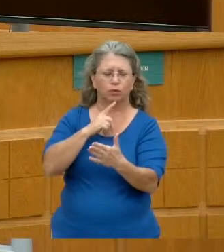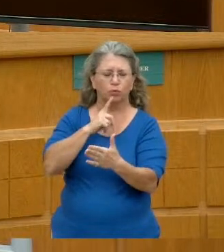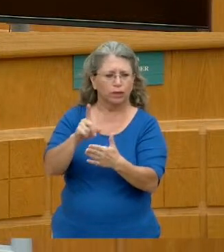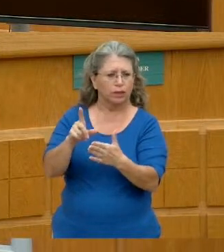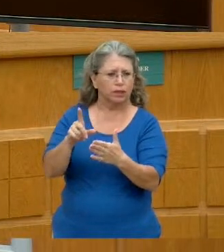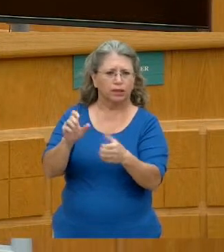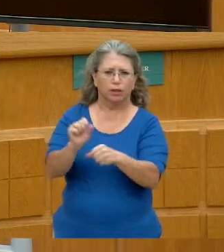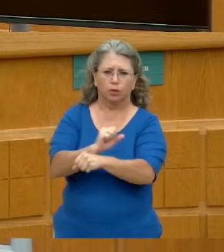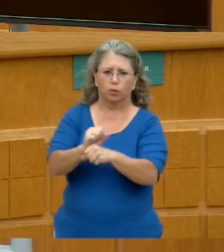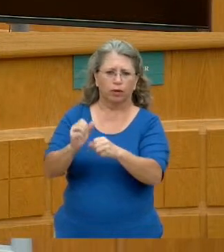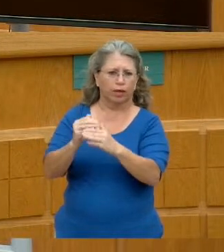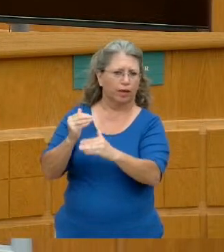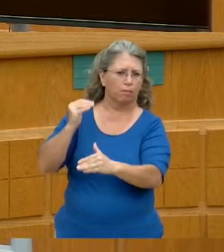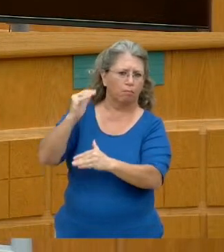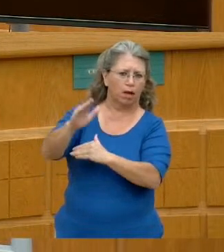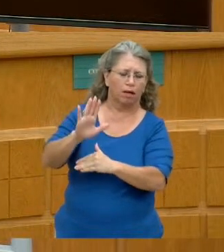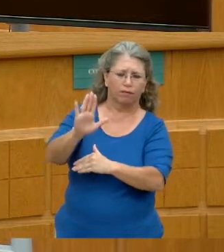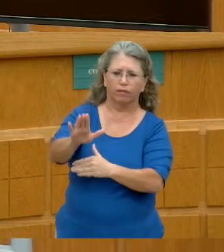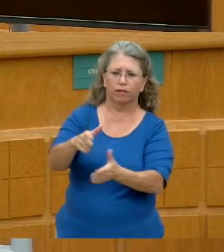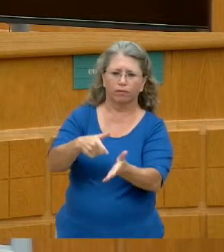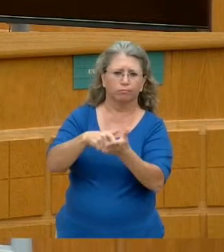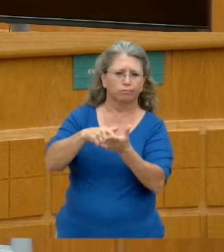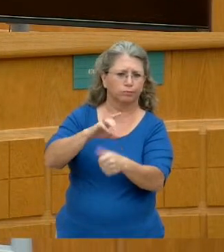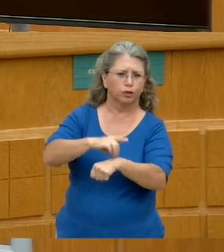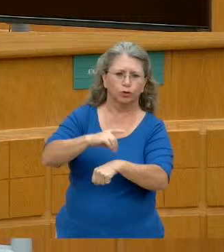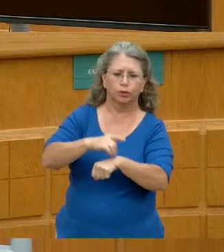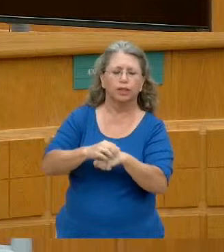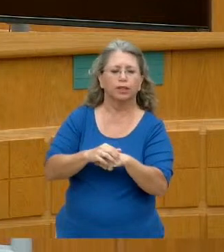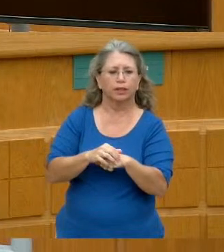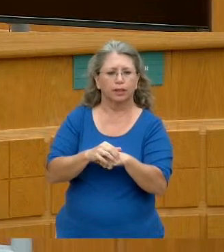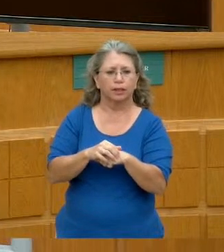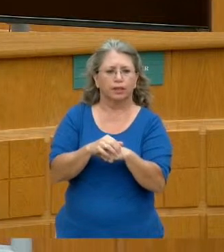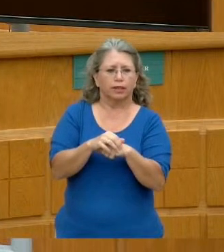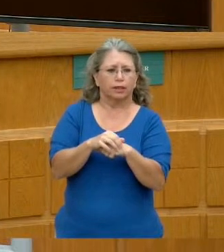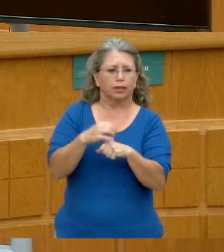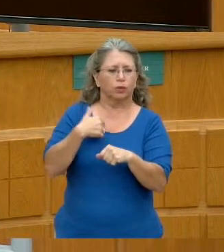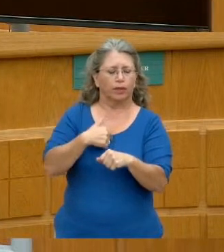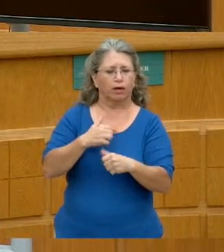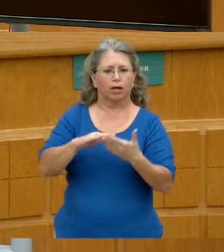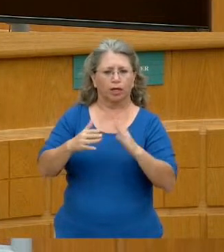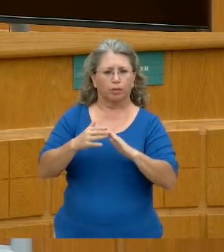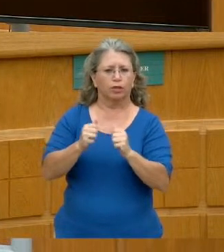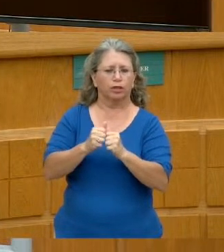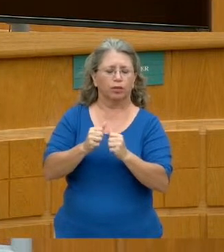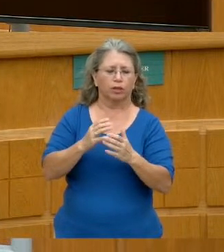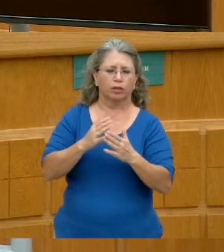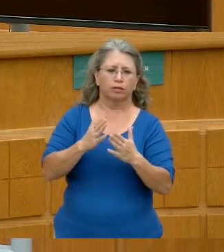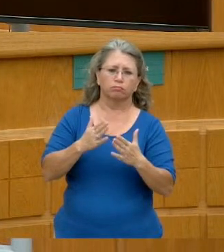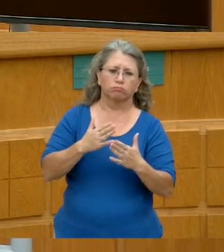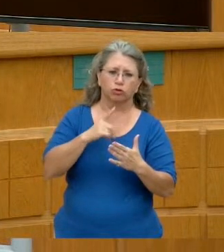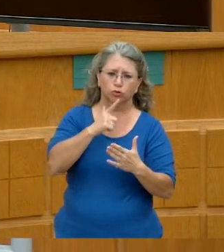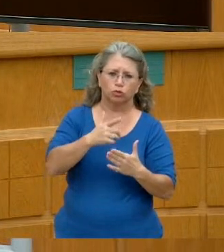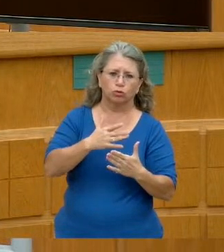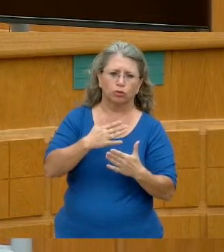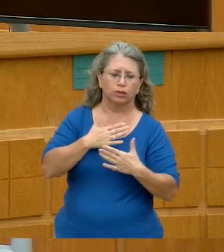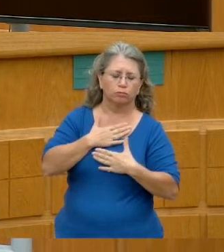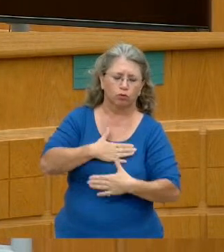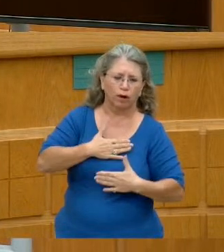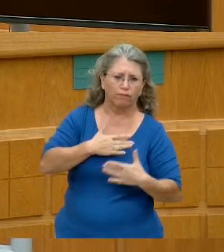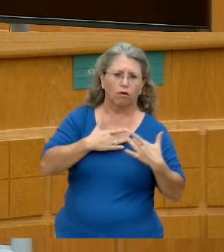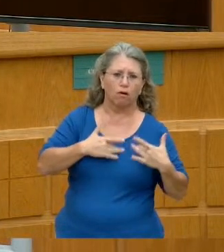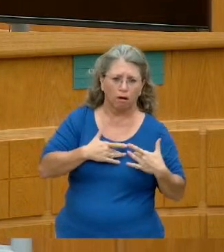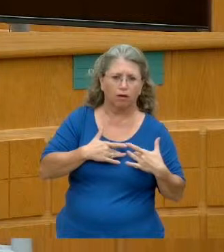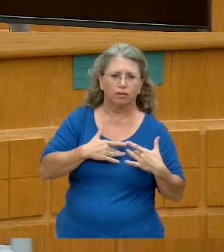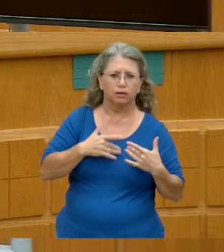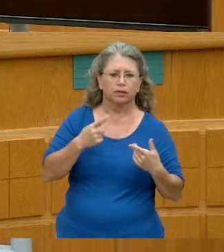duty. And we're a community with a grateful heart for their efforts and their energies and what they're putting in to trying to